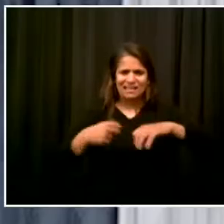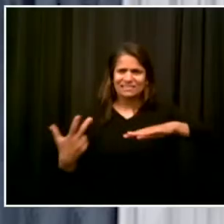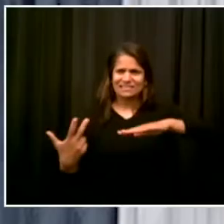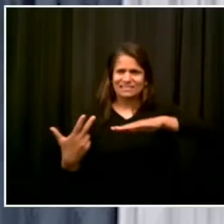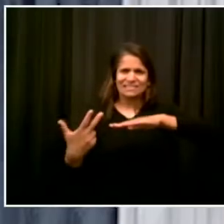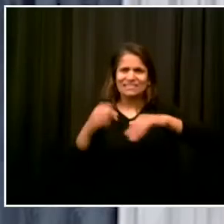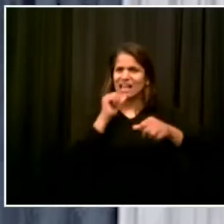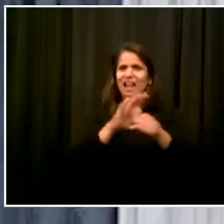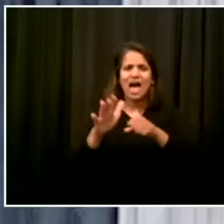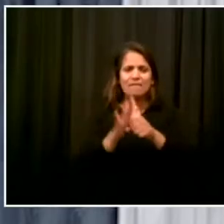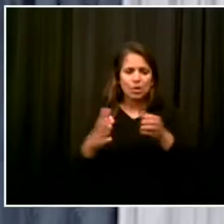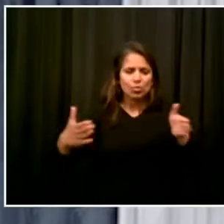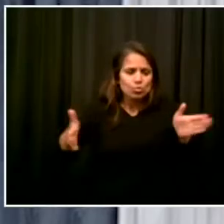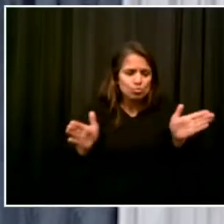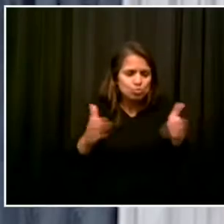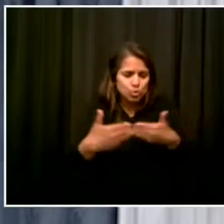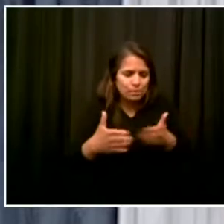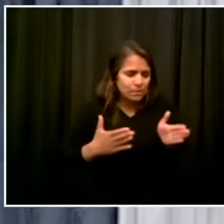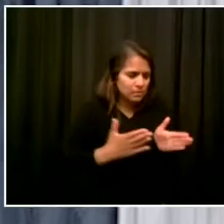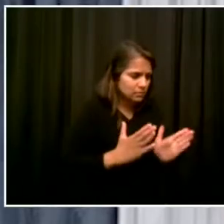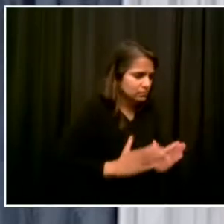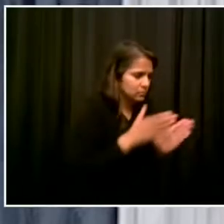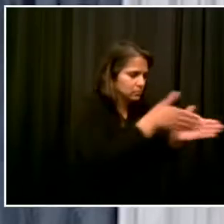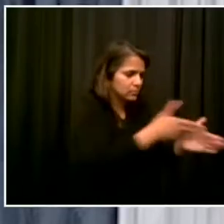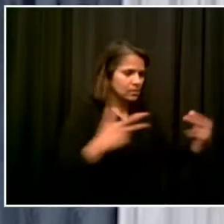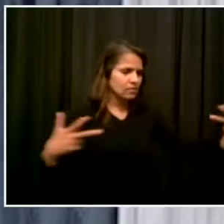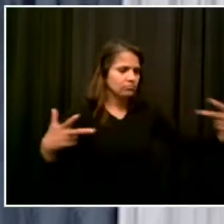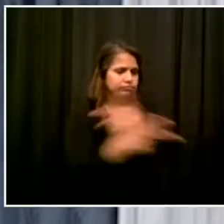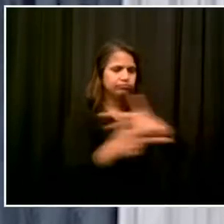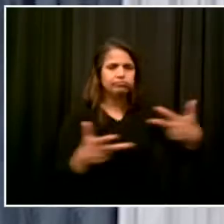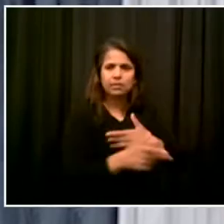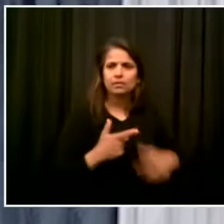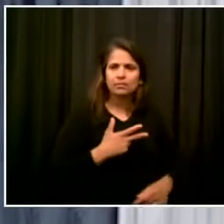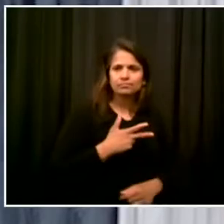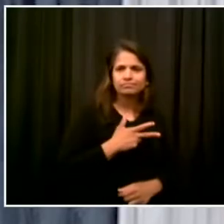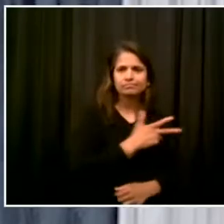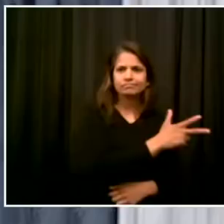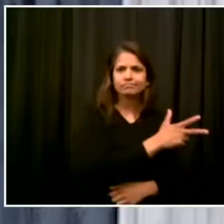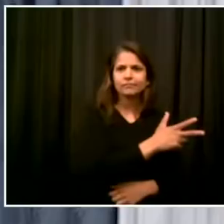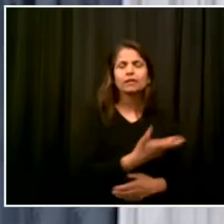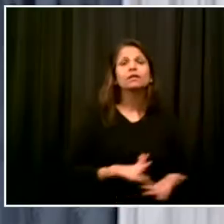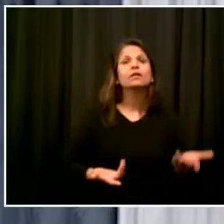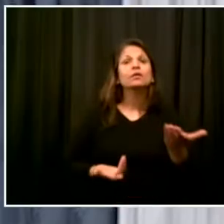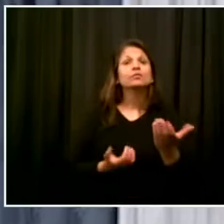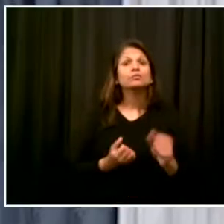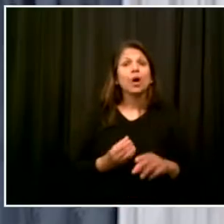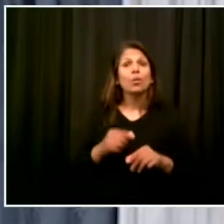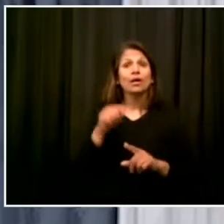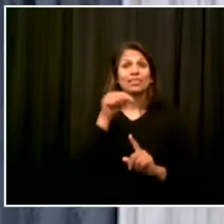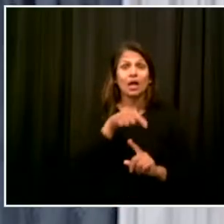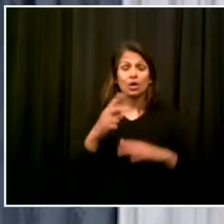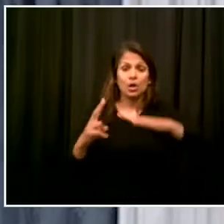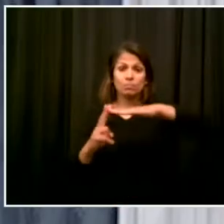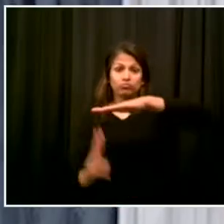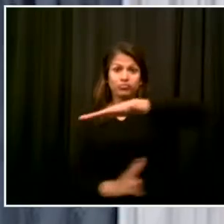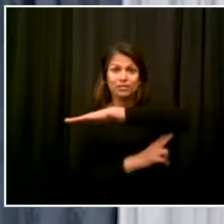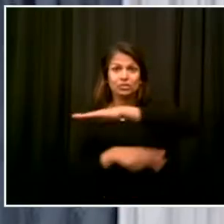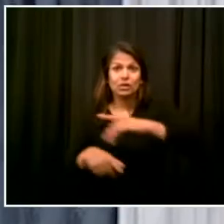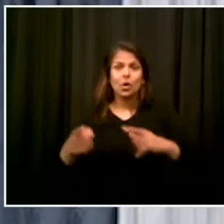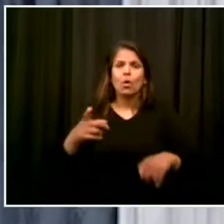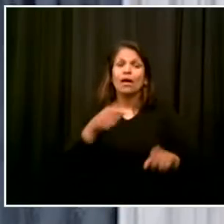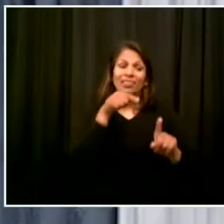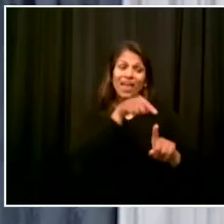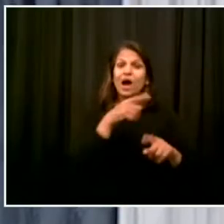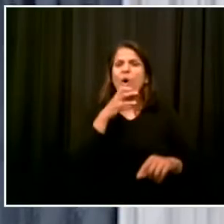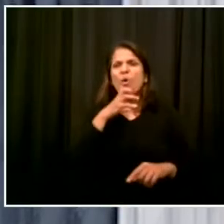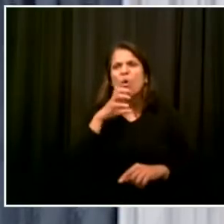very narrow, the engineering to create enough space for bikes safely is just, it's challenging, and certainly that's why I sort of like